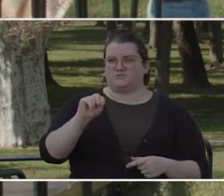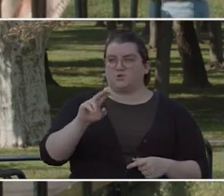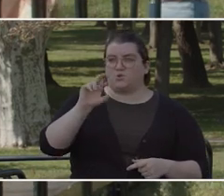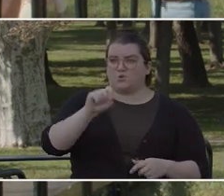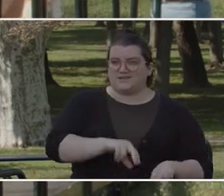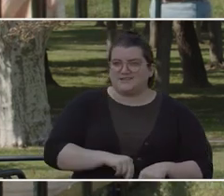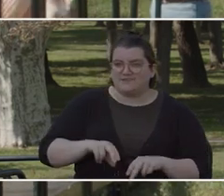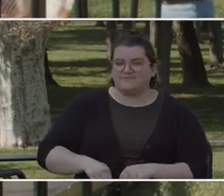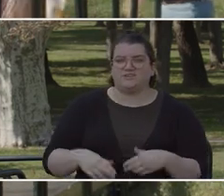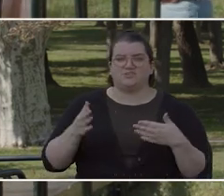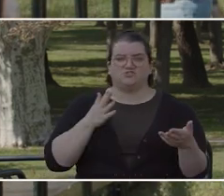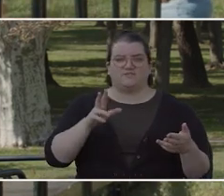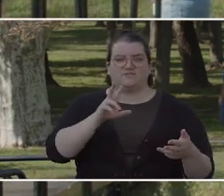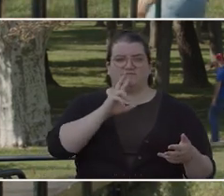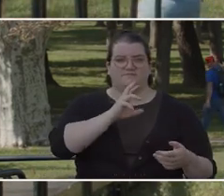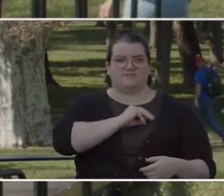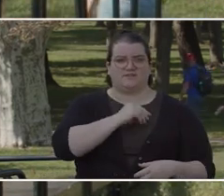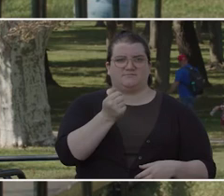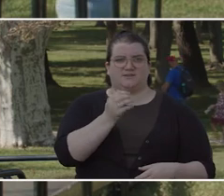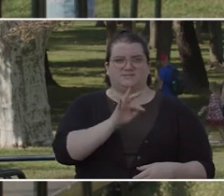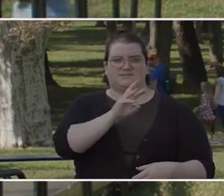Navy, served in Vietnam,